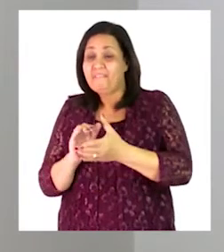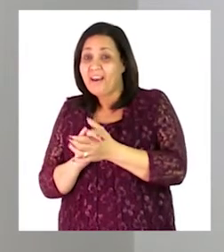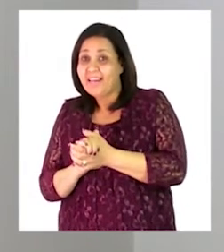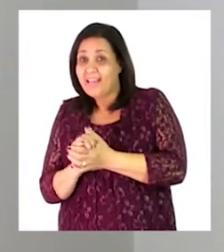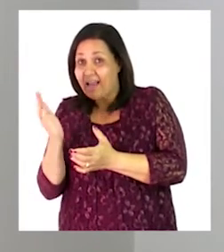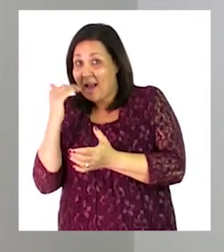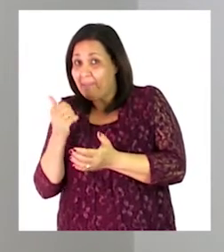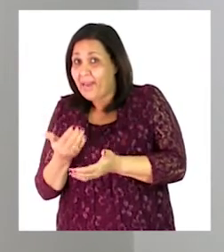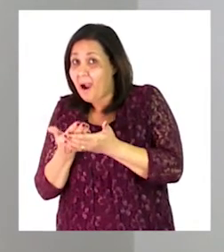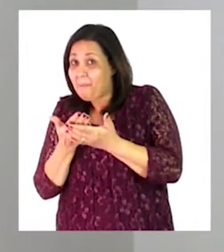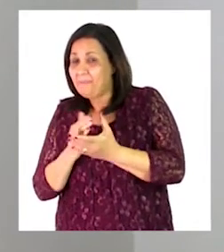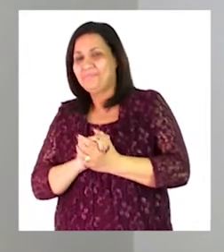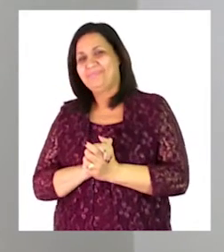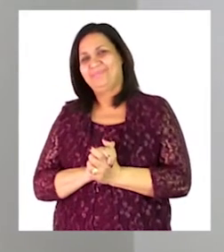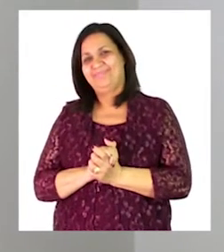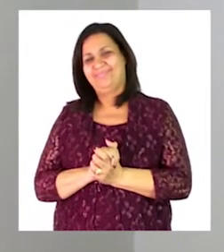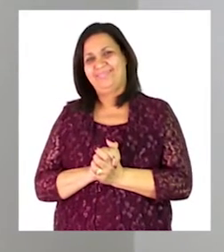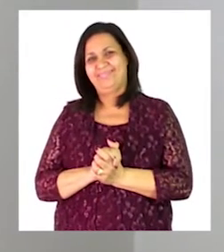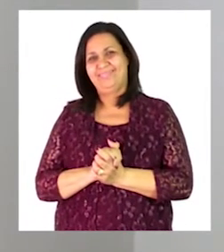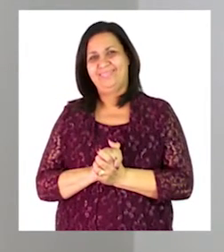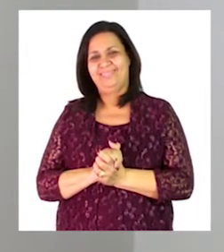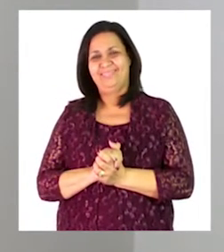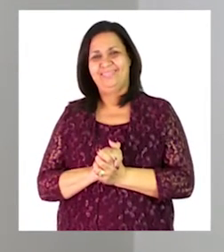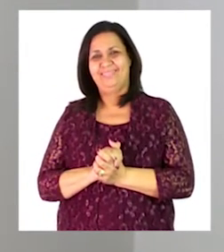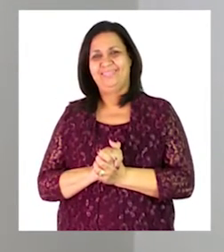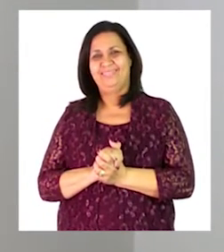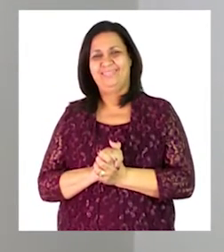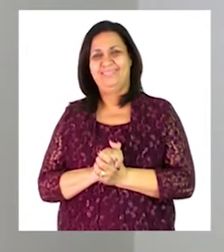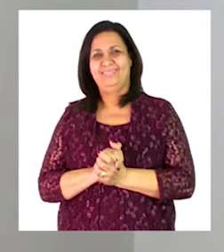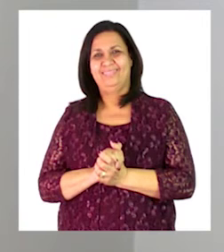over here. We have already